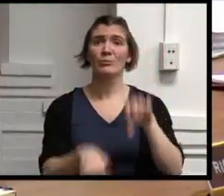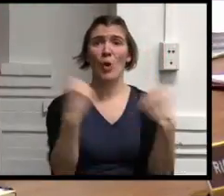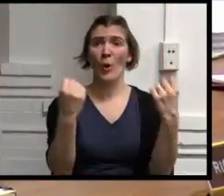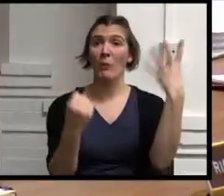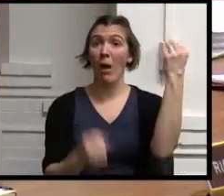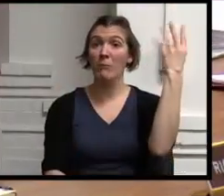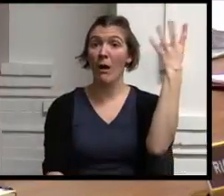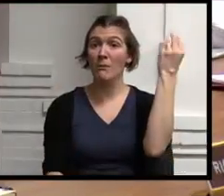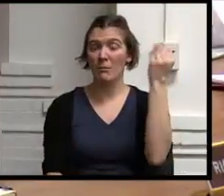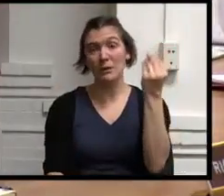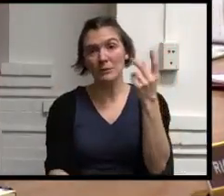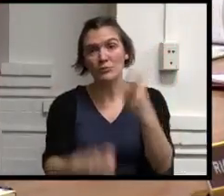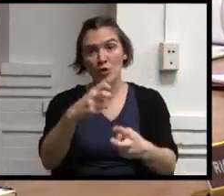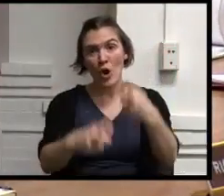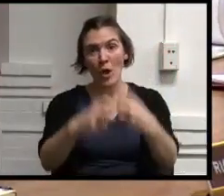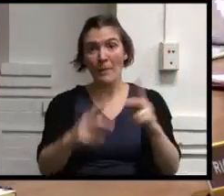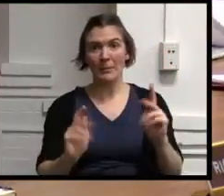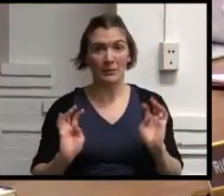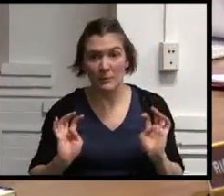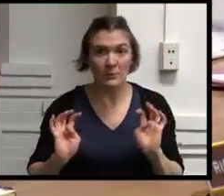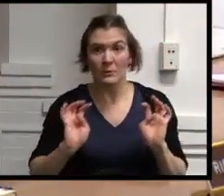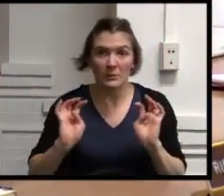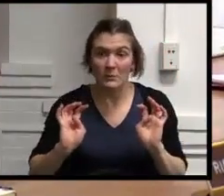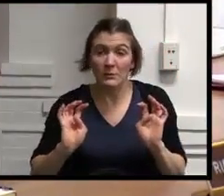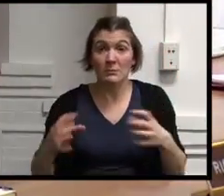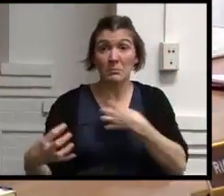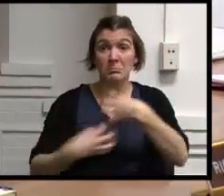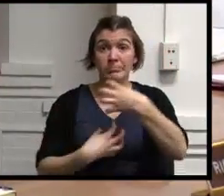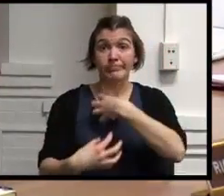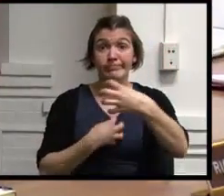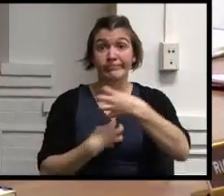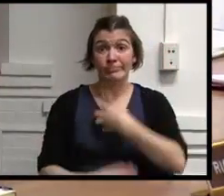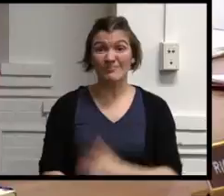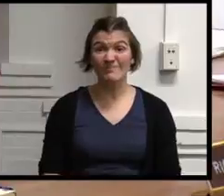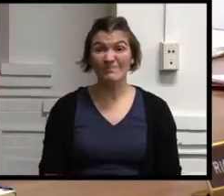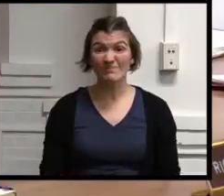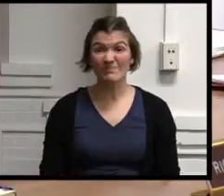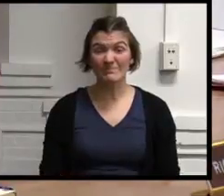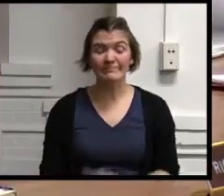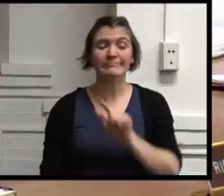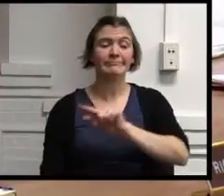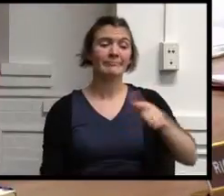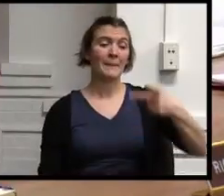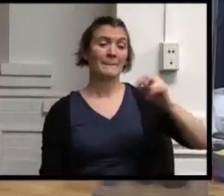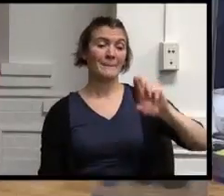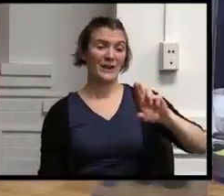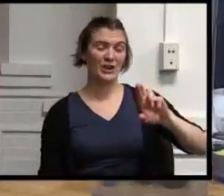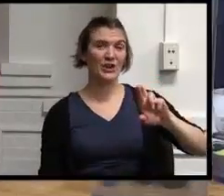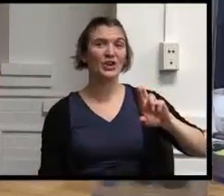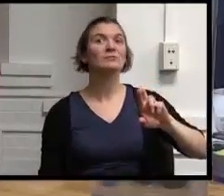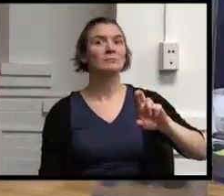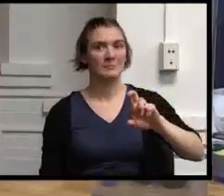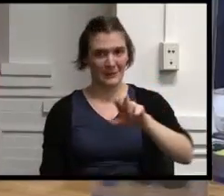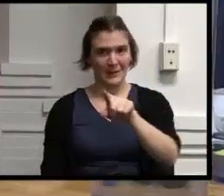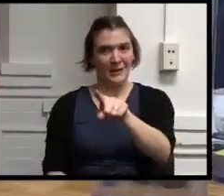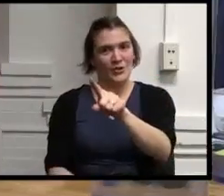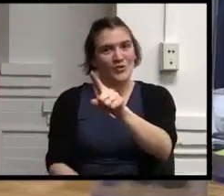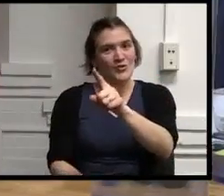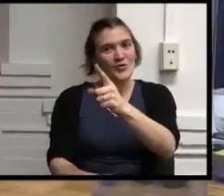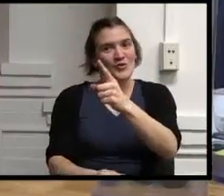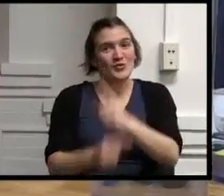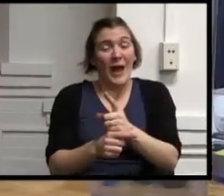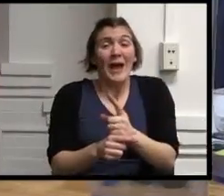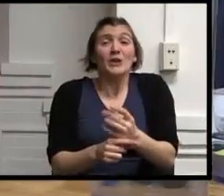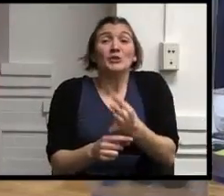It is a problem, and a lot of people are complaining about it. Right. It is. We're right on the eve of it actually